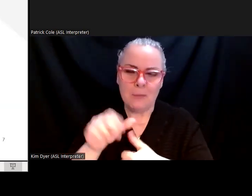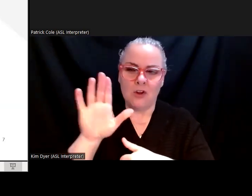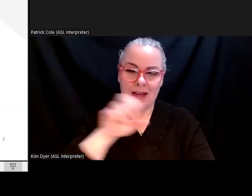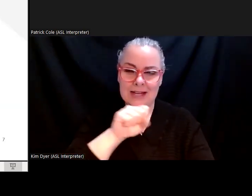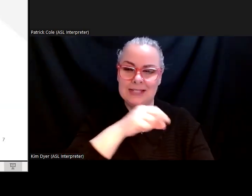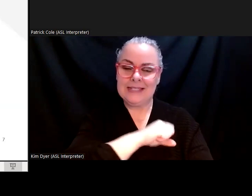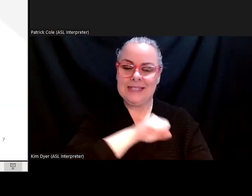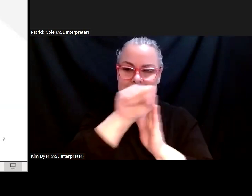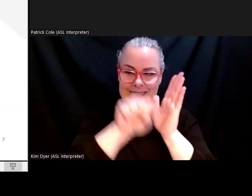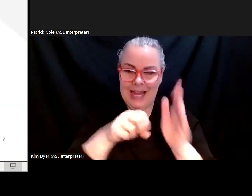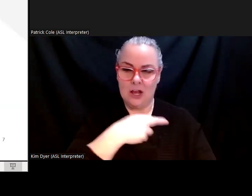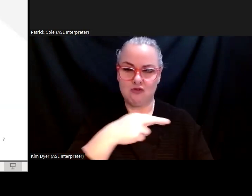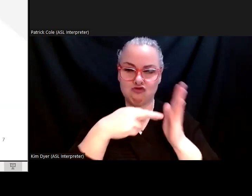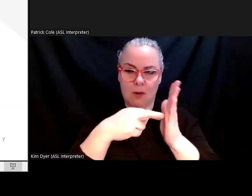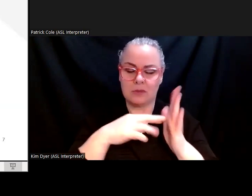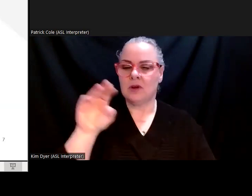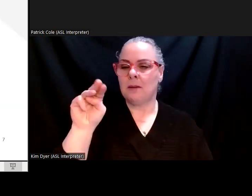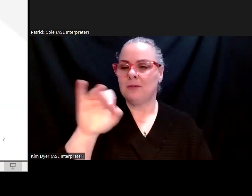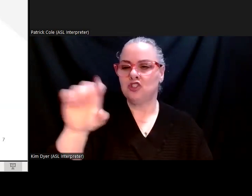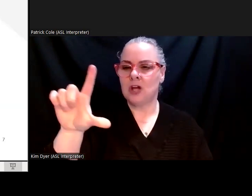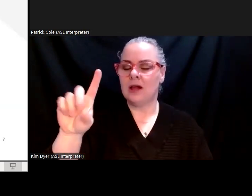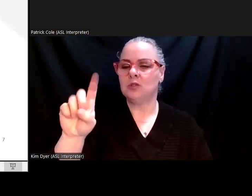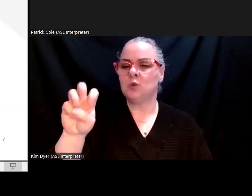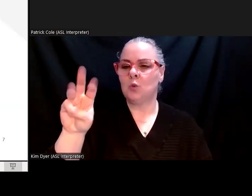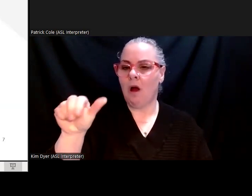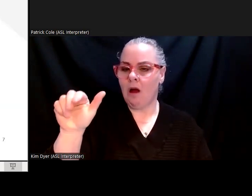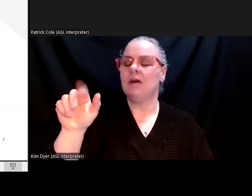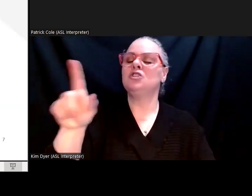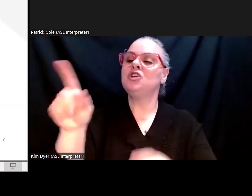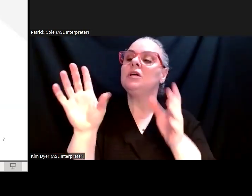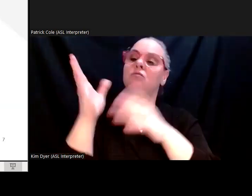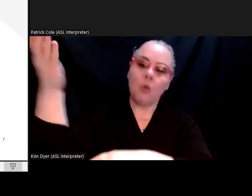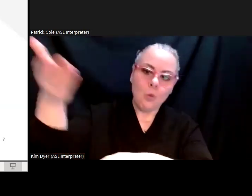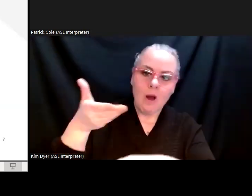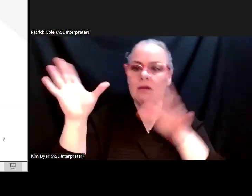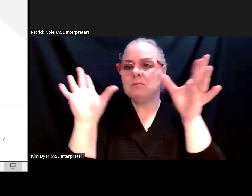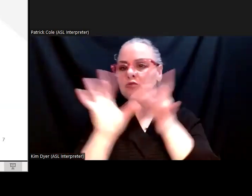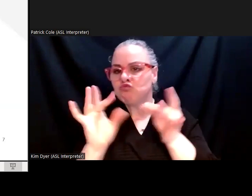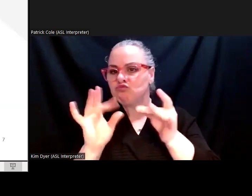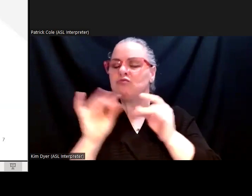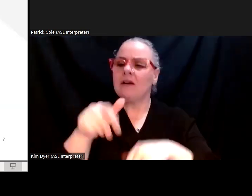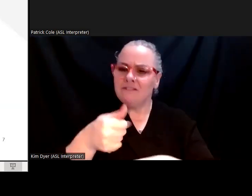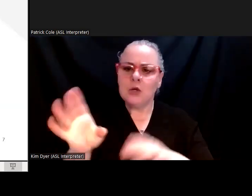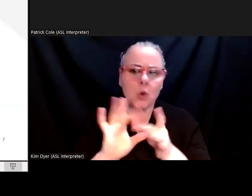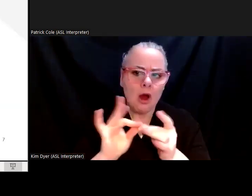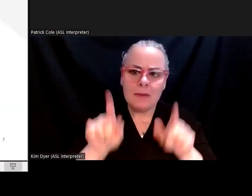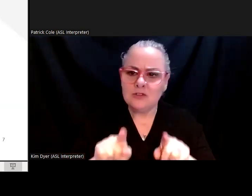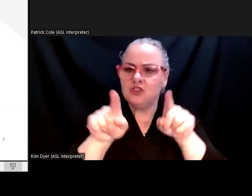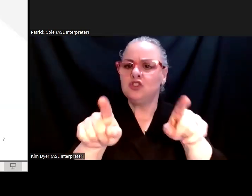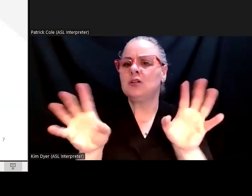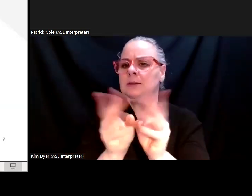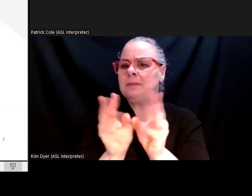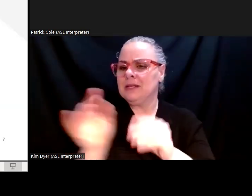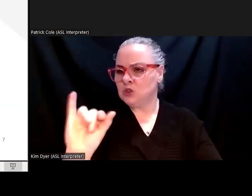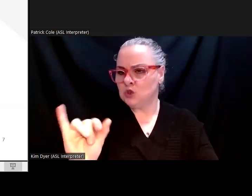rep, Michelle Dubois was there, and she gave a few welcoming remarks as well as a comment during the public comment